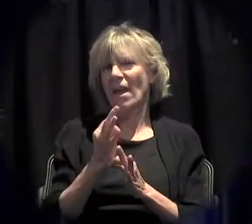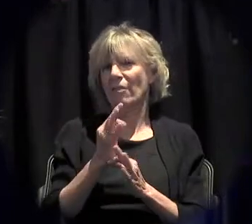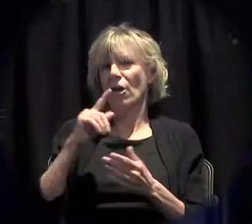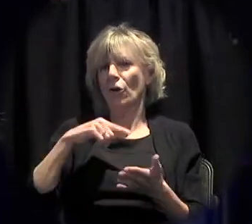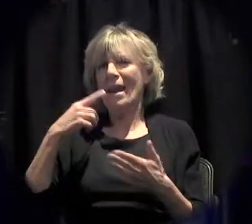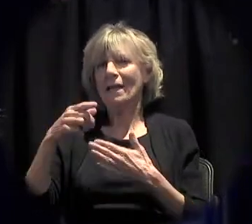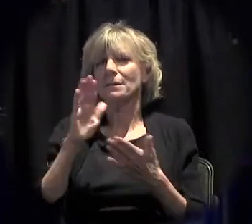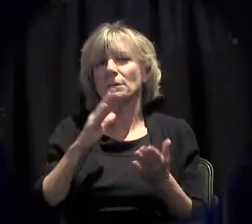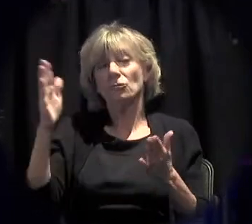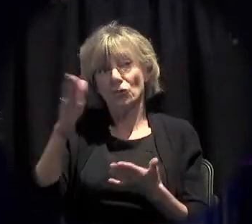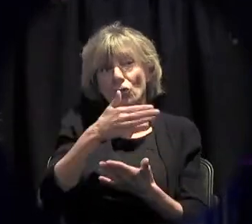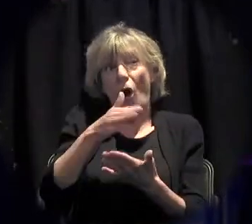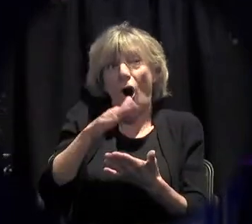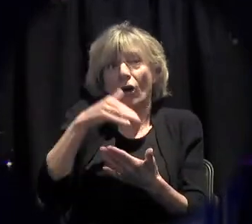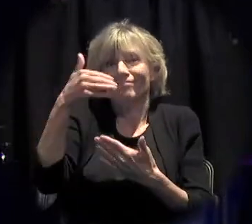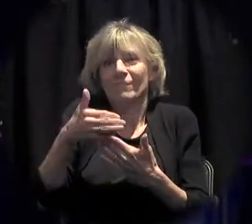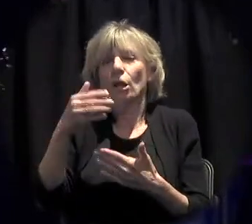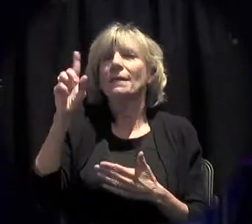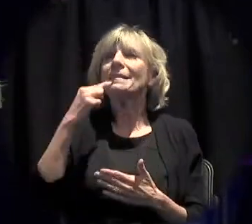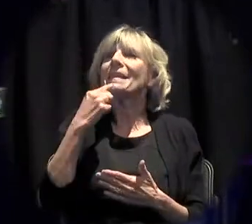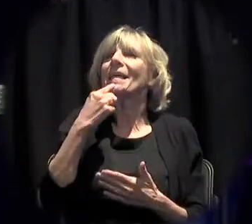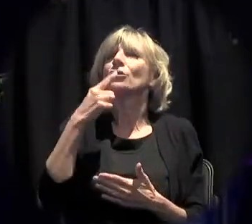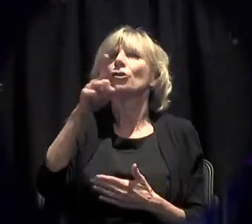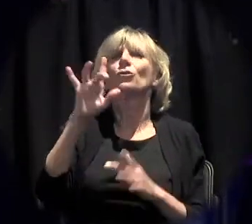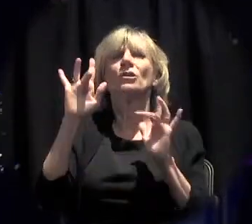says, "You shine in the shadows."